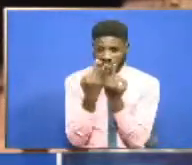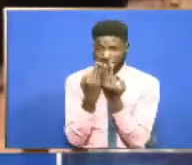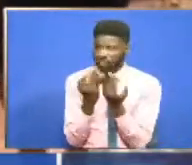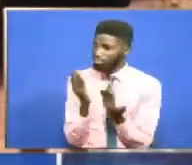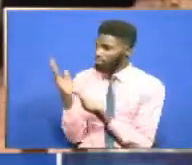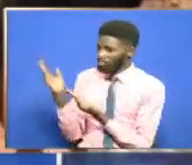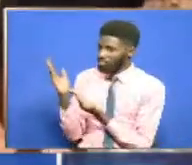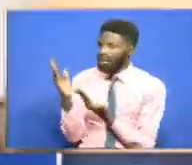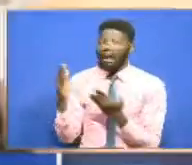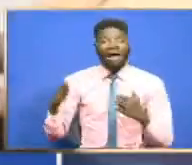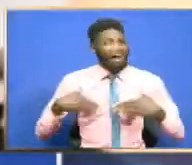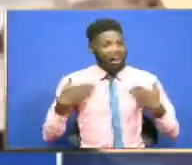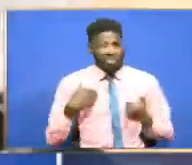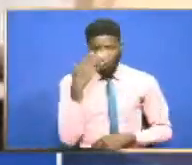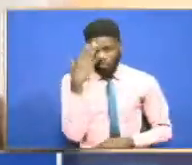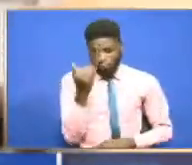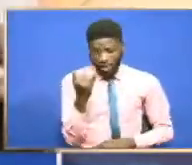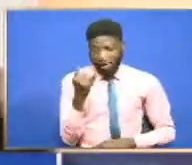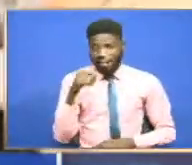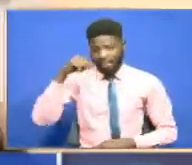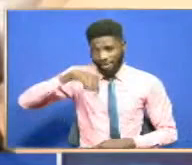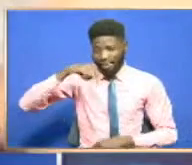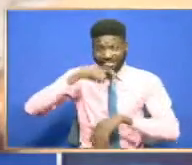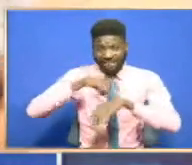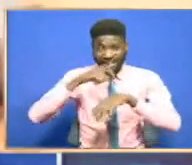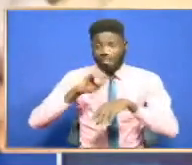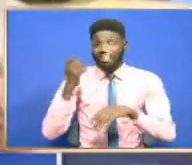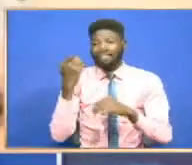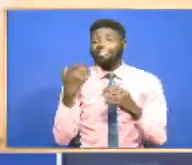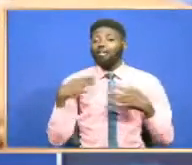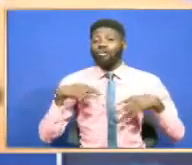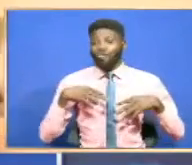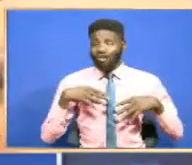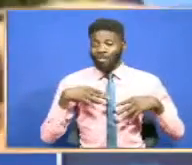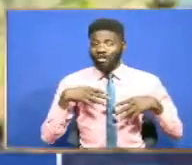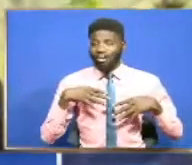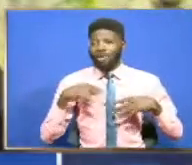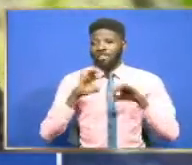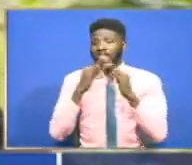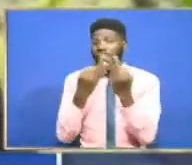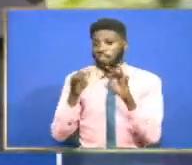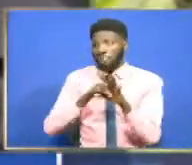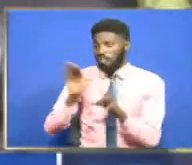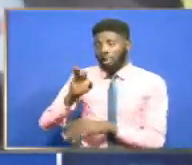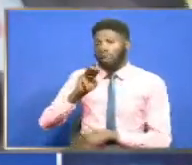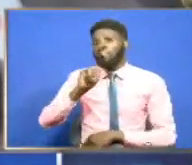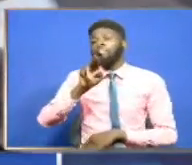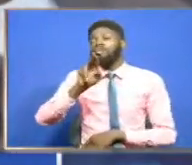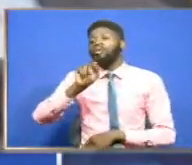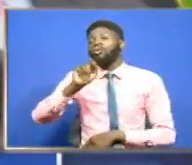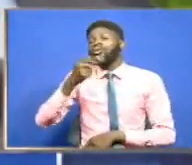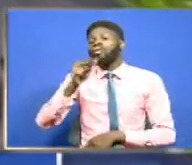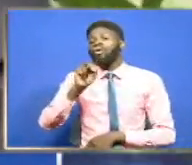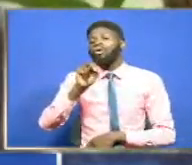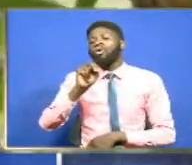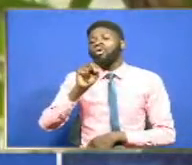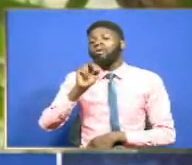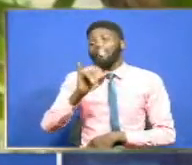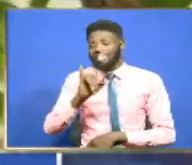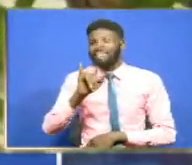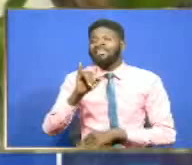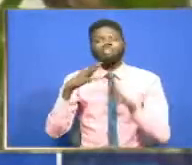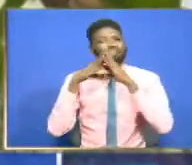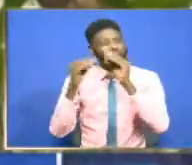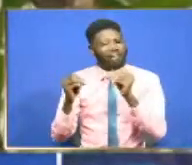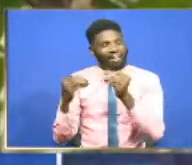blissful and grateful this Easter holiday. Their kin, Milkah Muthoni, who had disappeared for close to 2 decades